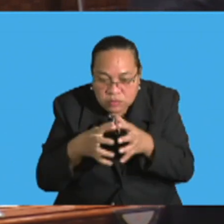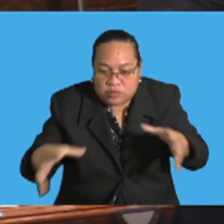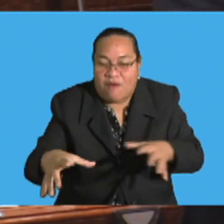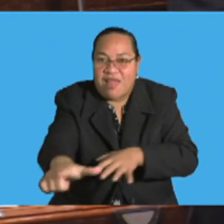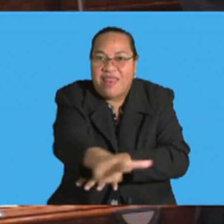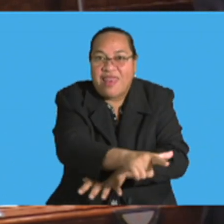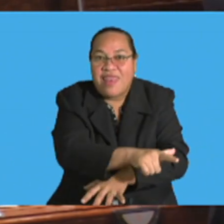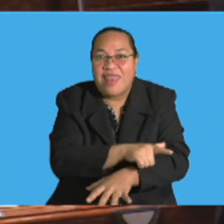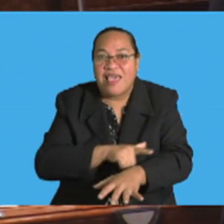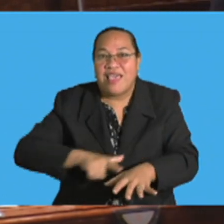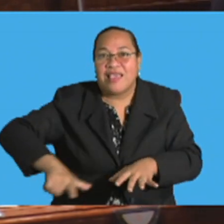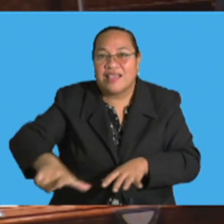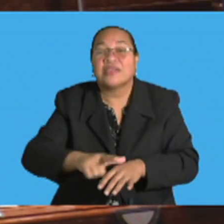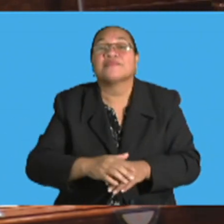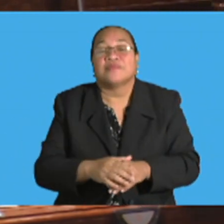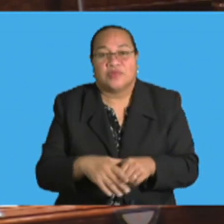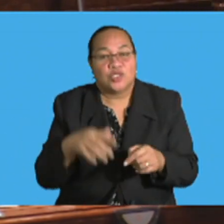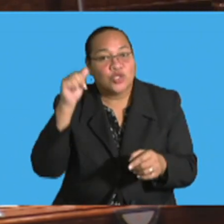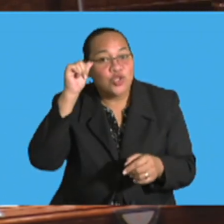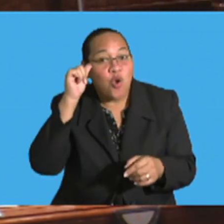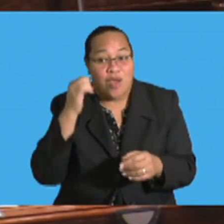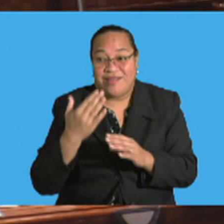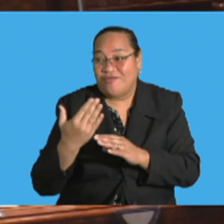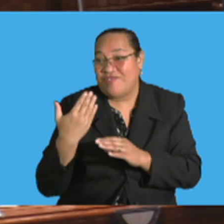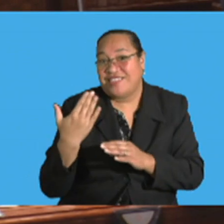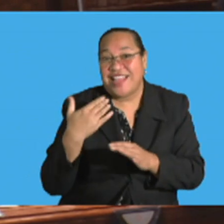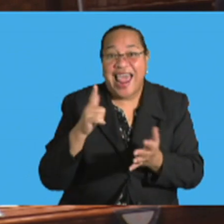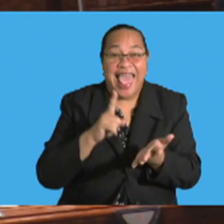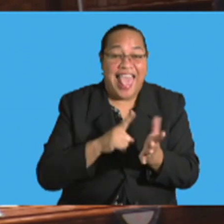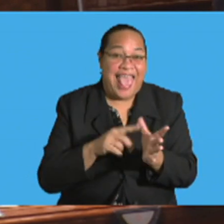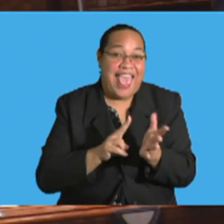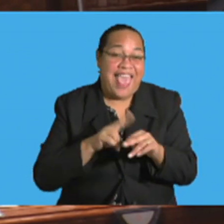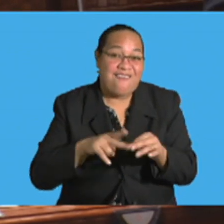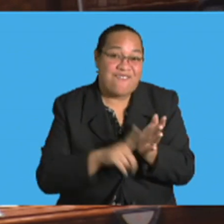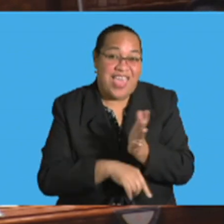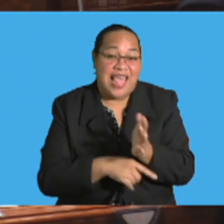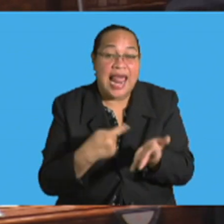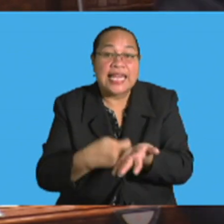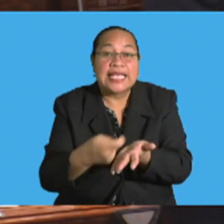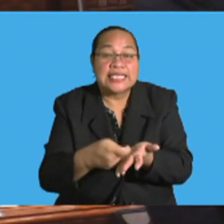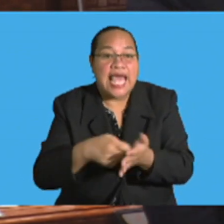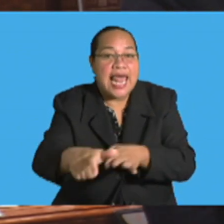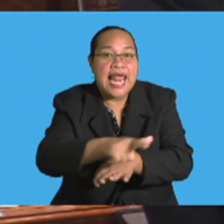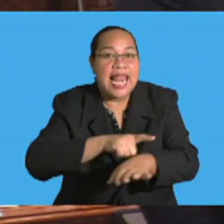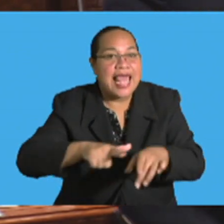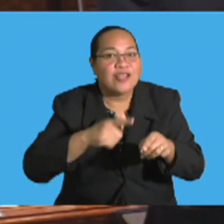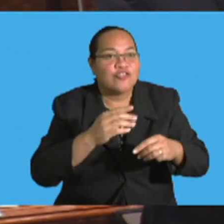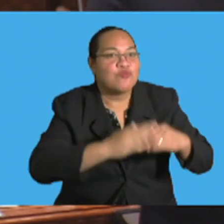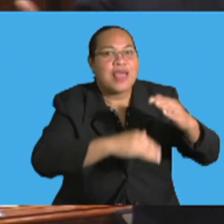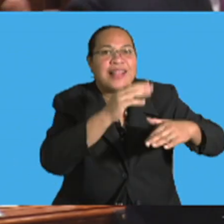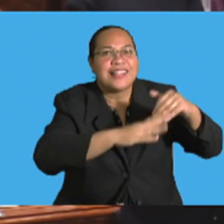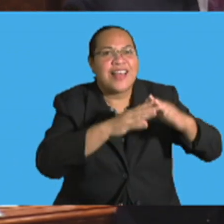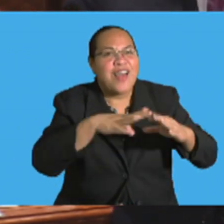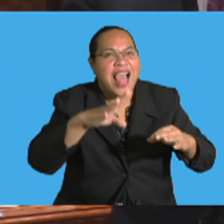you know that the AFL has recently leased land to Fiji Airways in building up the Aviation Academy. What a